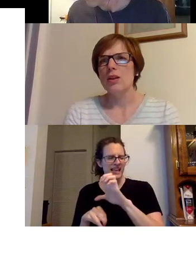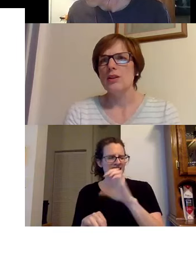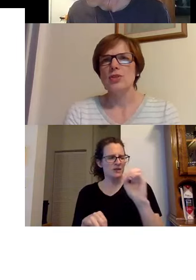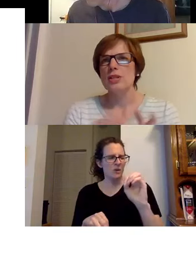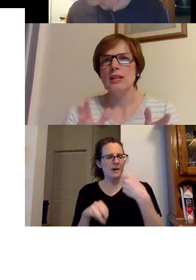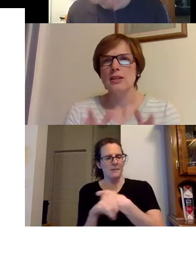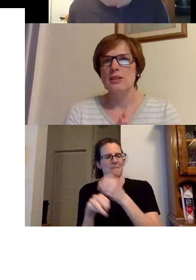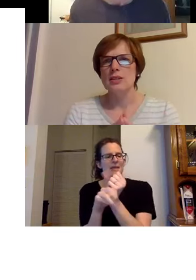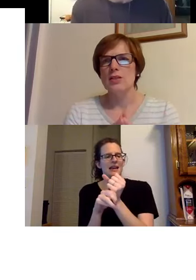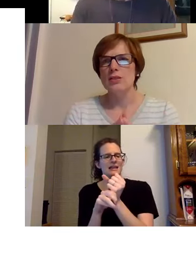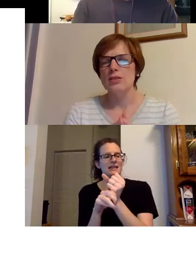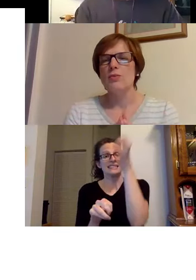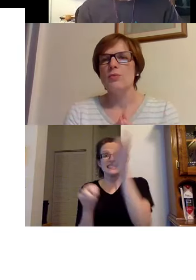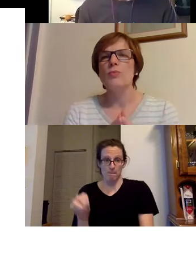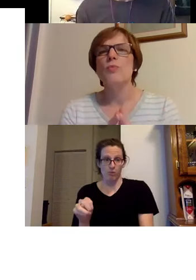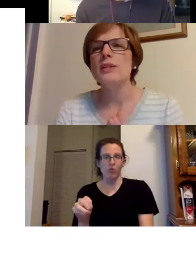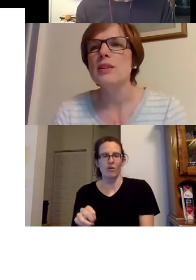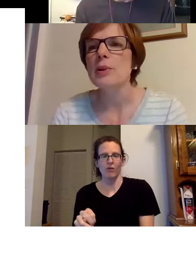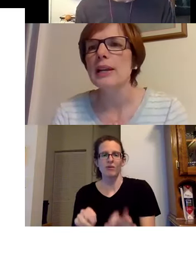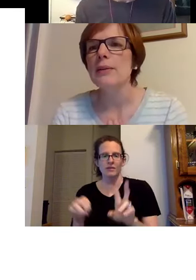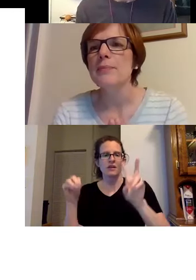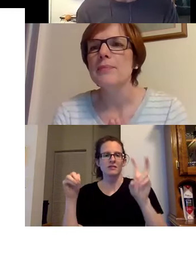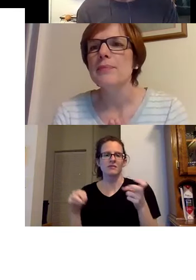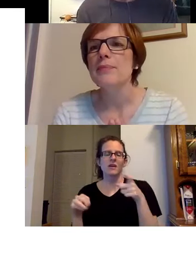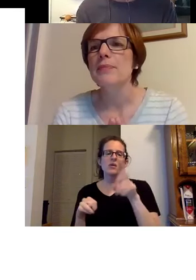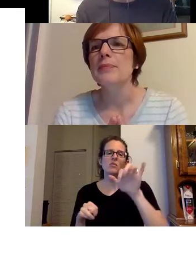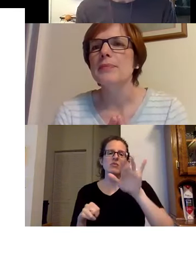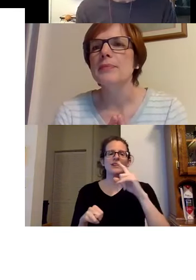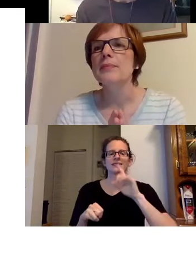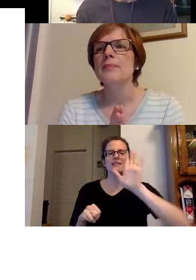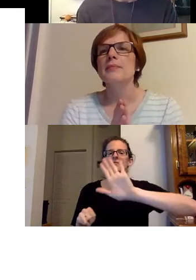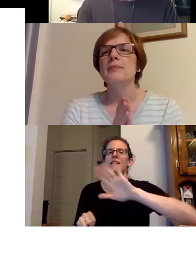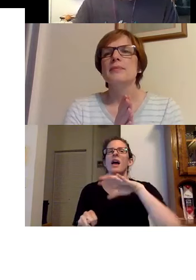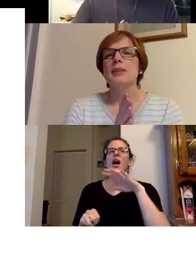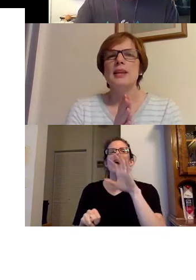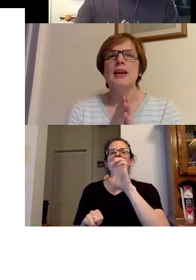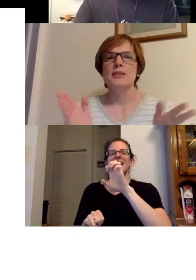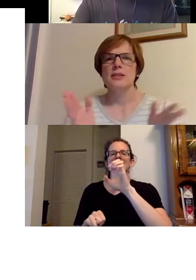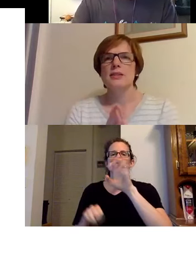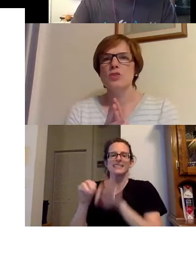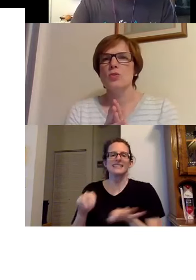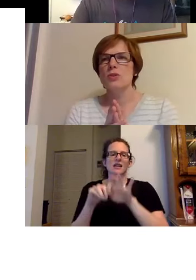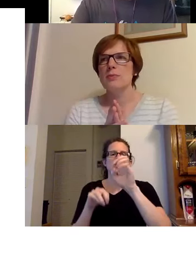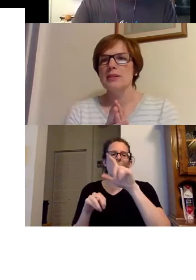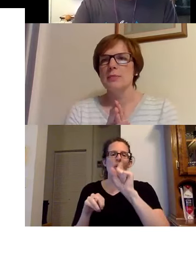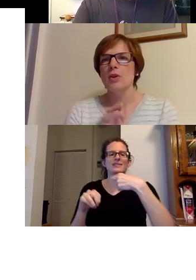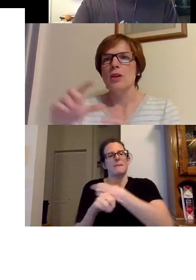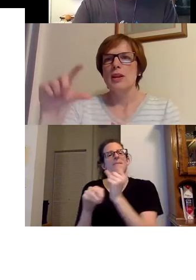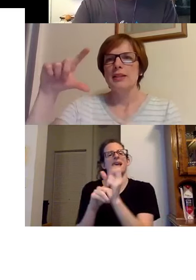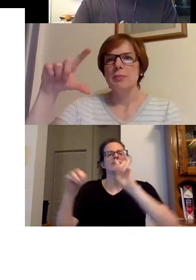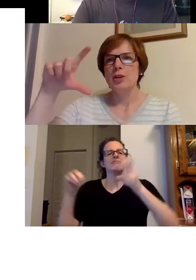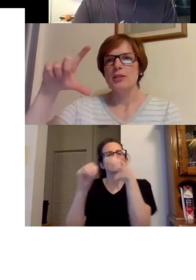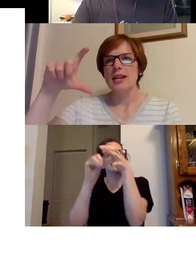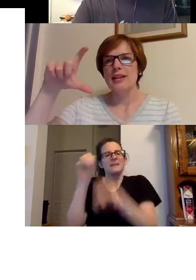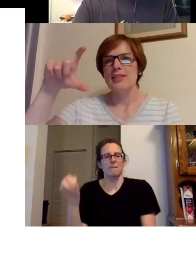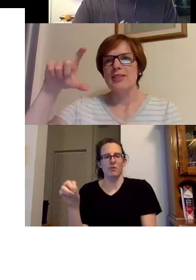or understandable. What is it, Brittaney? Essential oils made simple? Yes, essential oils made simple.